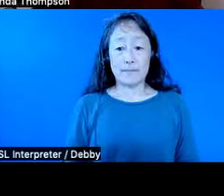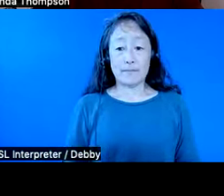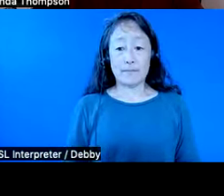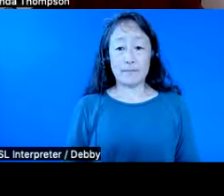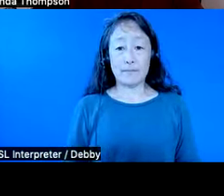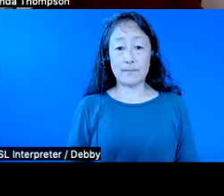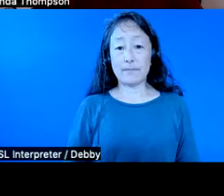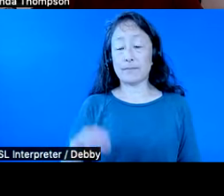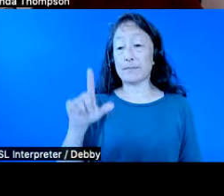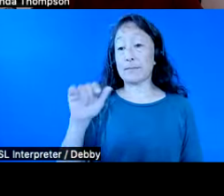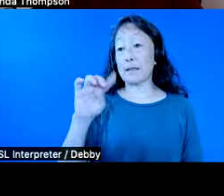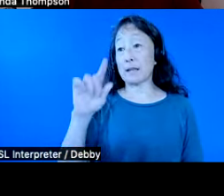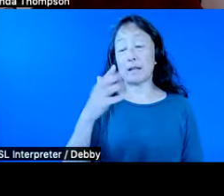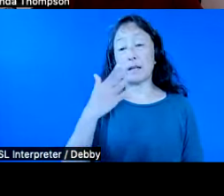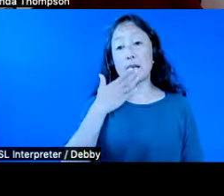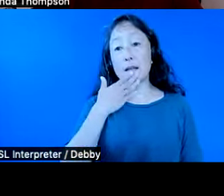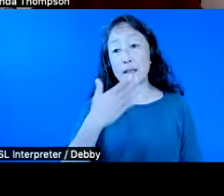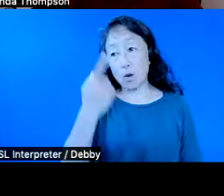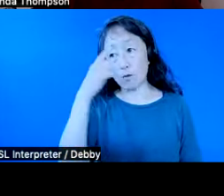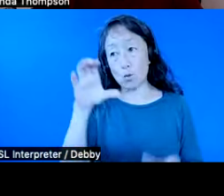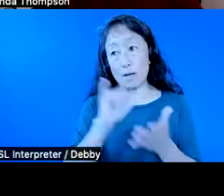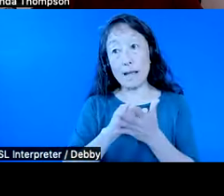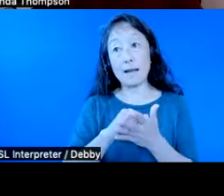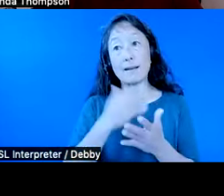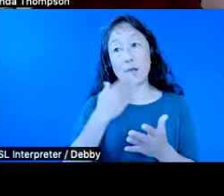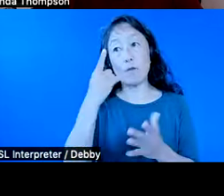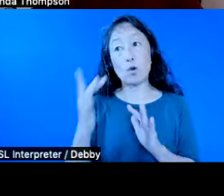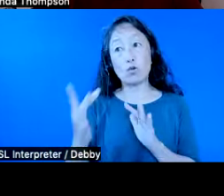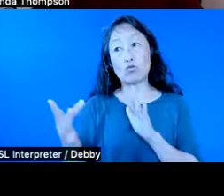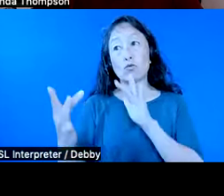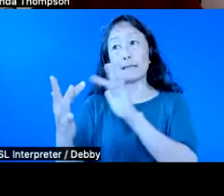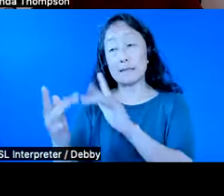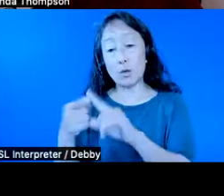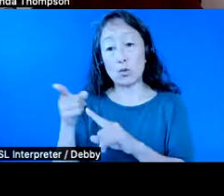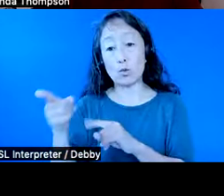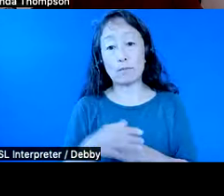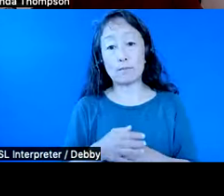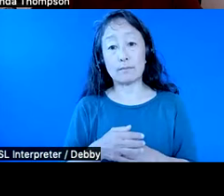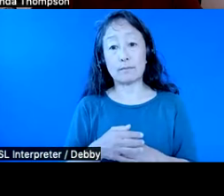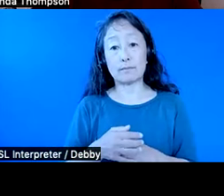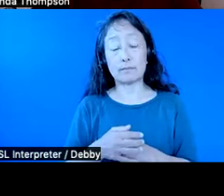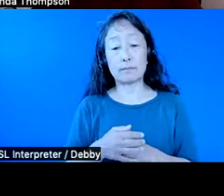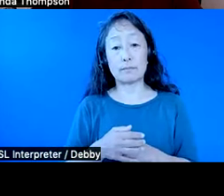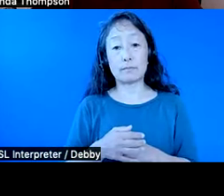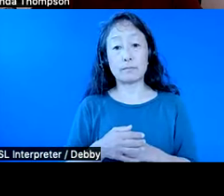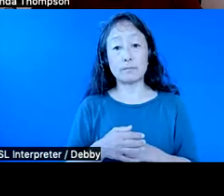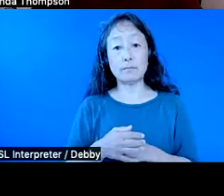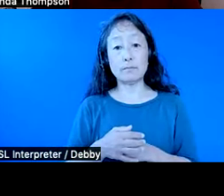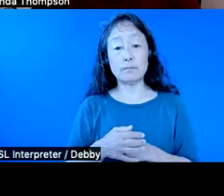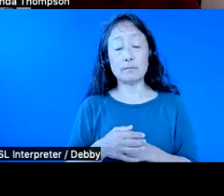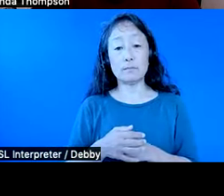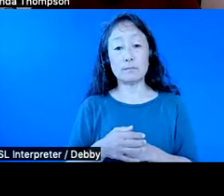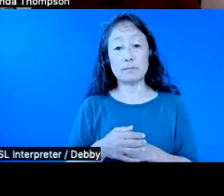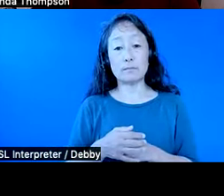Thank you for doing that and for reaching out to her. And a lot of people who survive